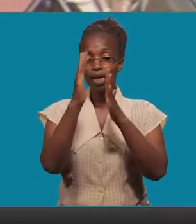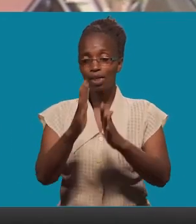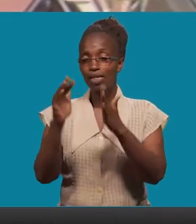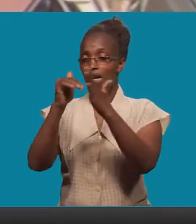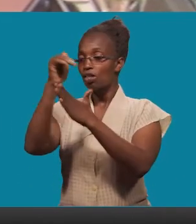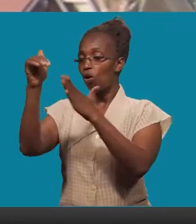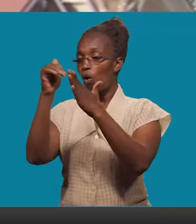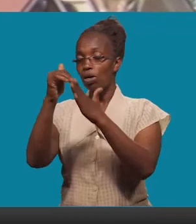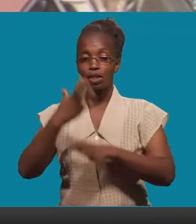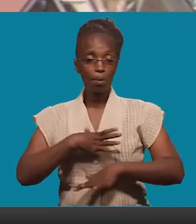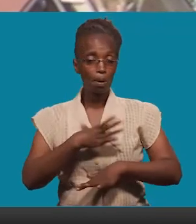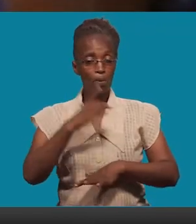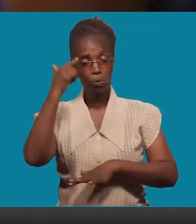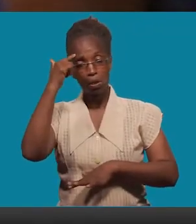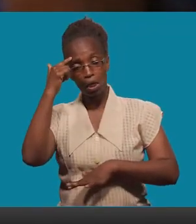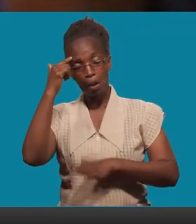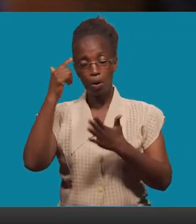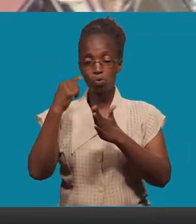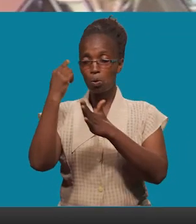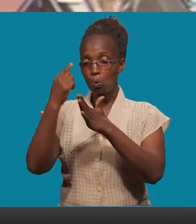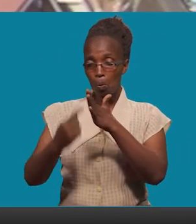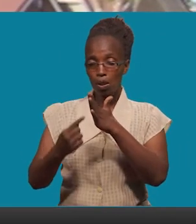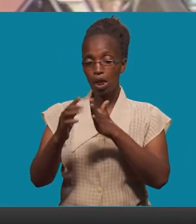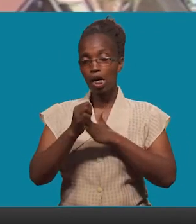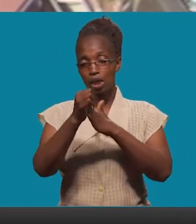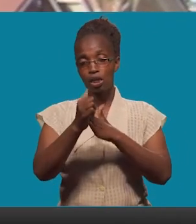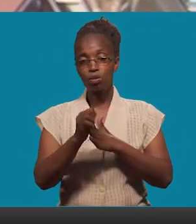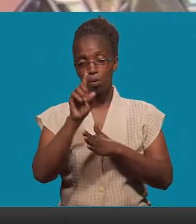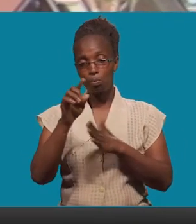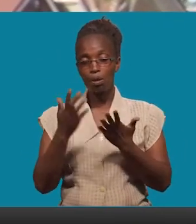and all people just to think about what kind of a leader am I going to elect.